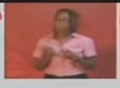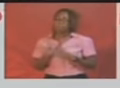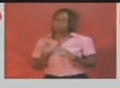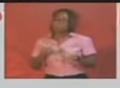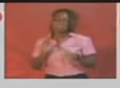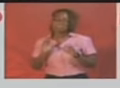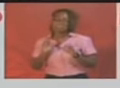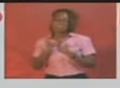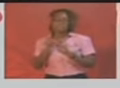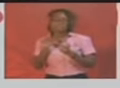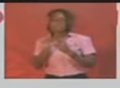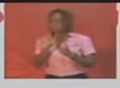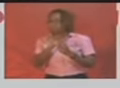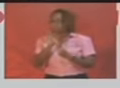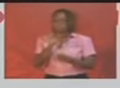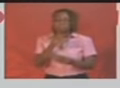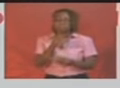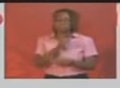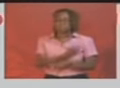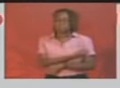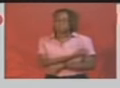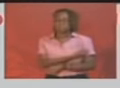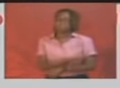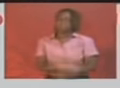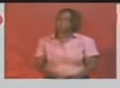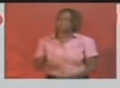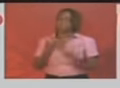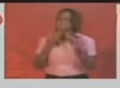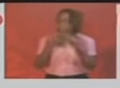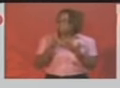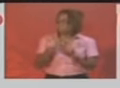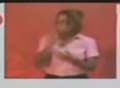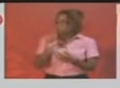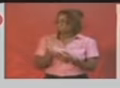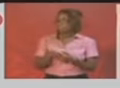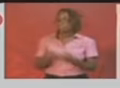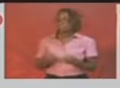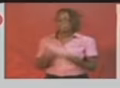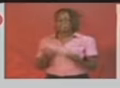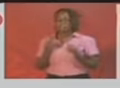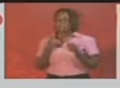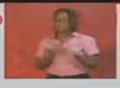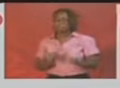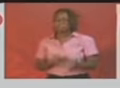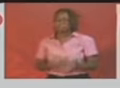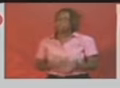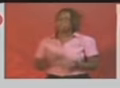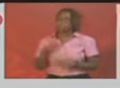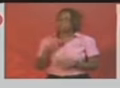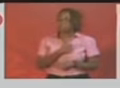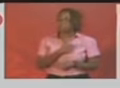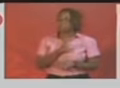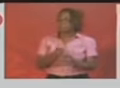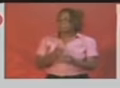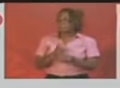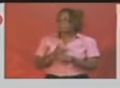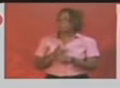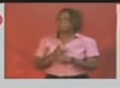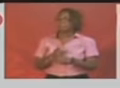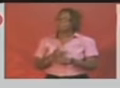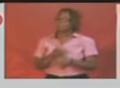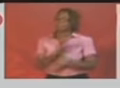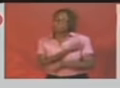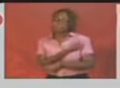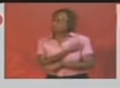storage at the appropriate temperature, which is 2 to 8 degrees at the C40 storage site. So that is being housed there